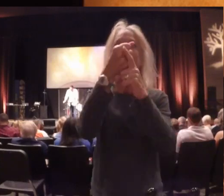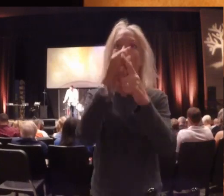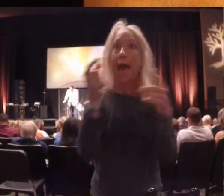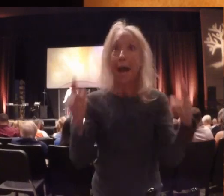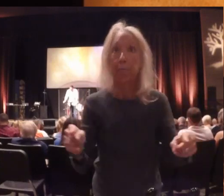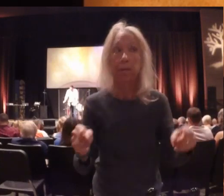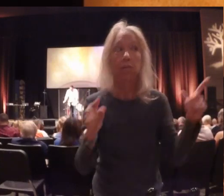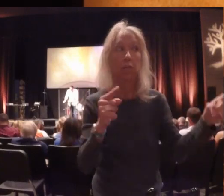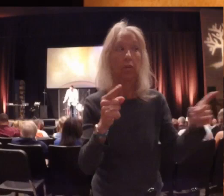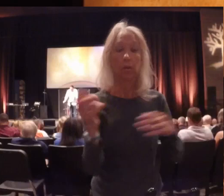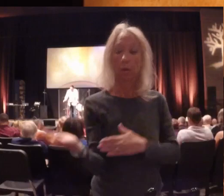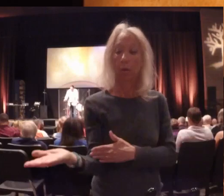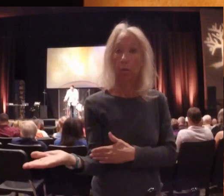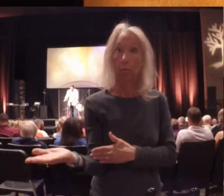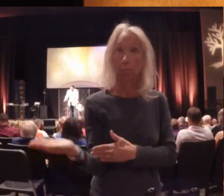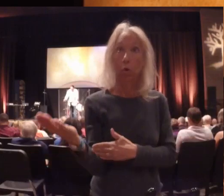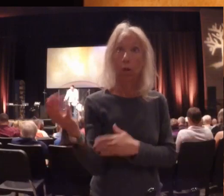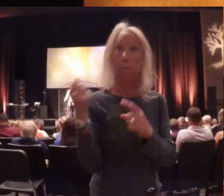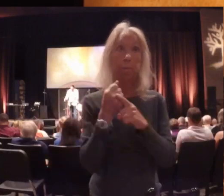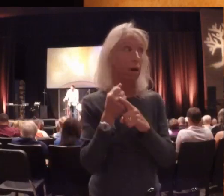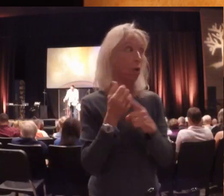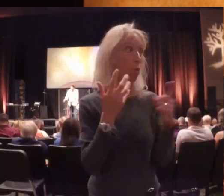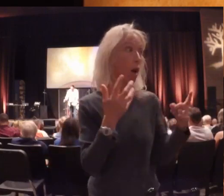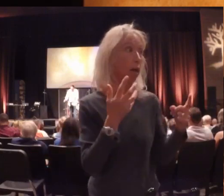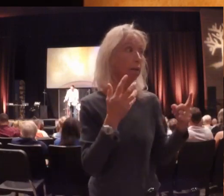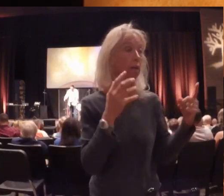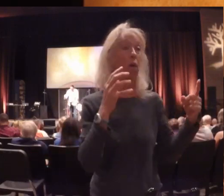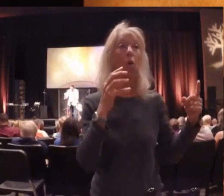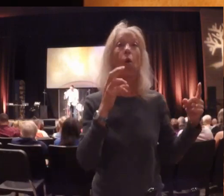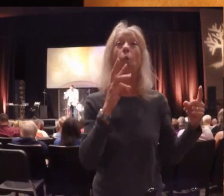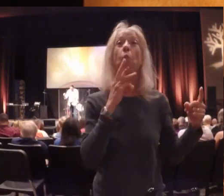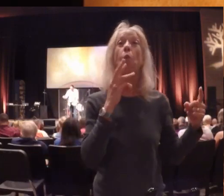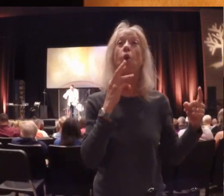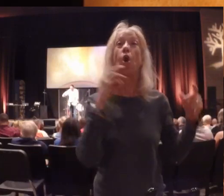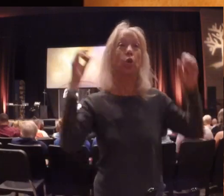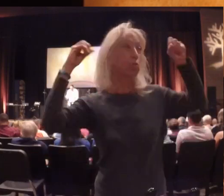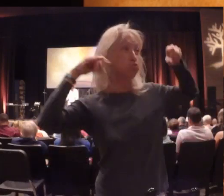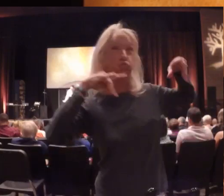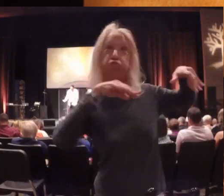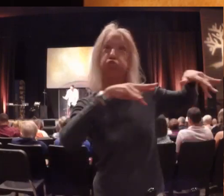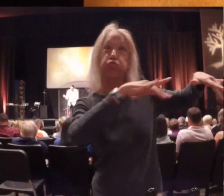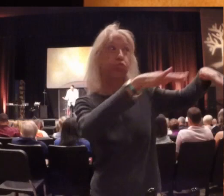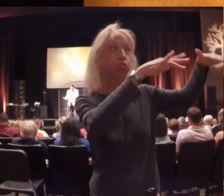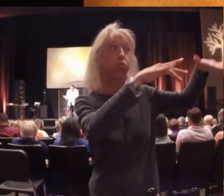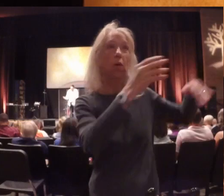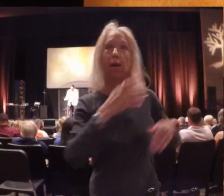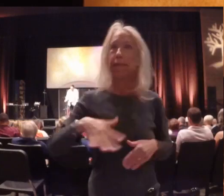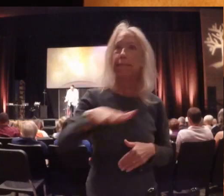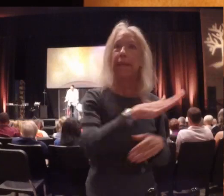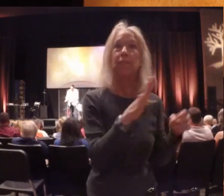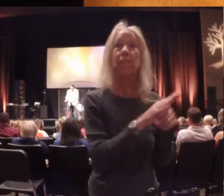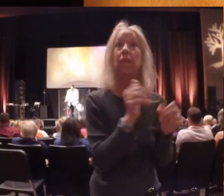Now it happened in the morning when the grain offering was offered that suddenly water came by way of Edom. And help me out, church, the land